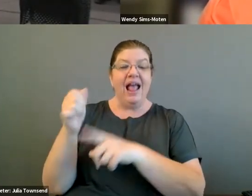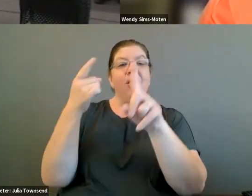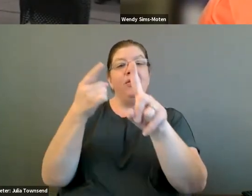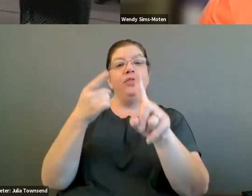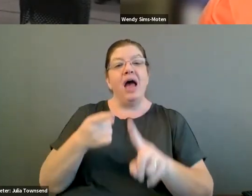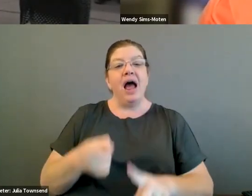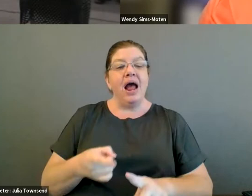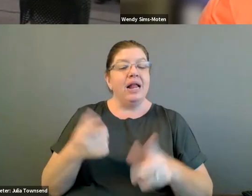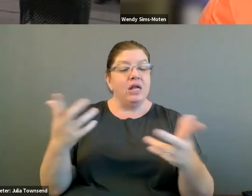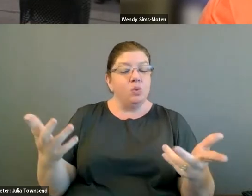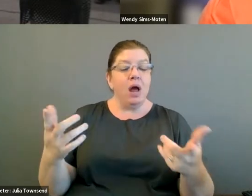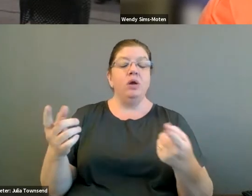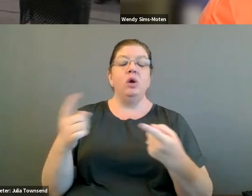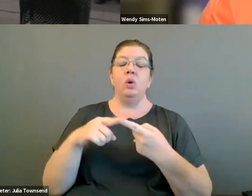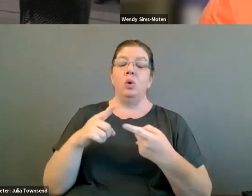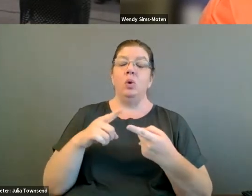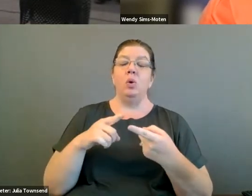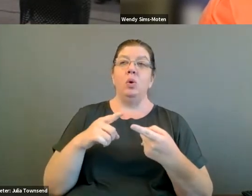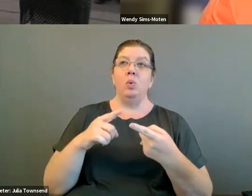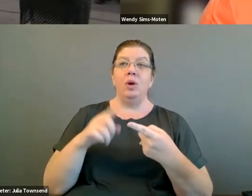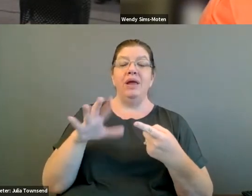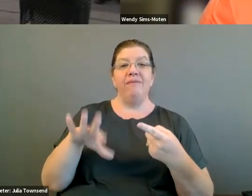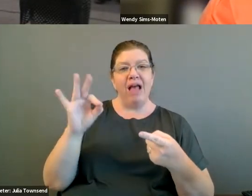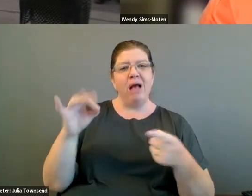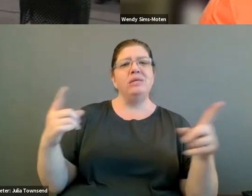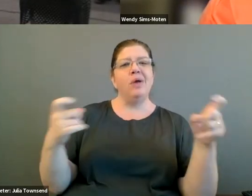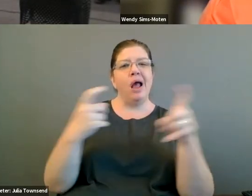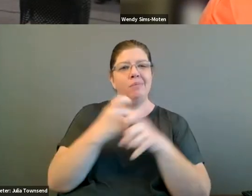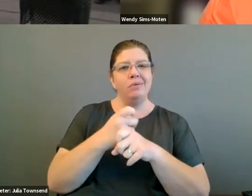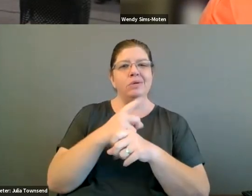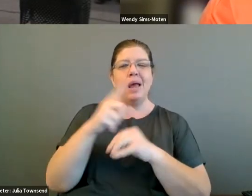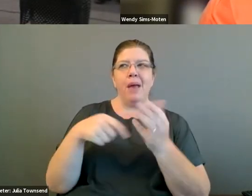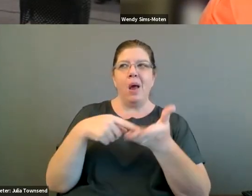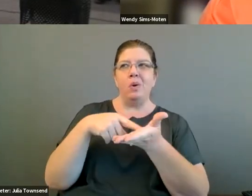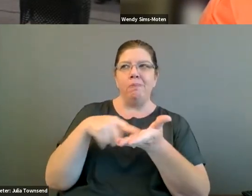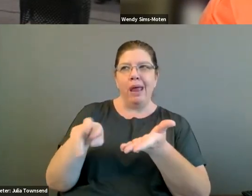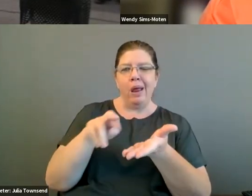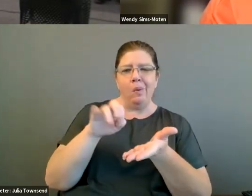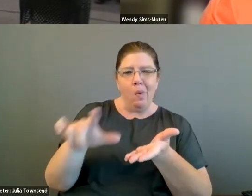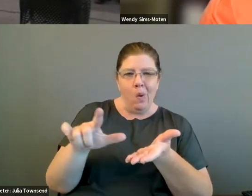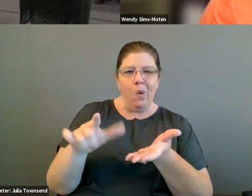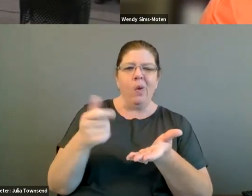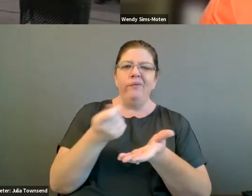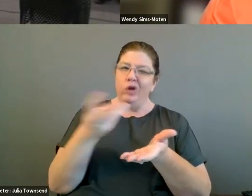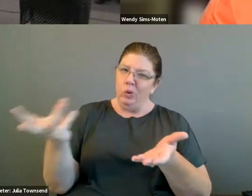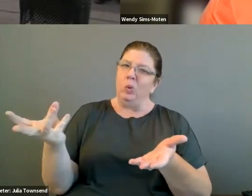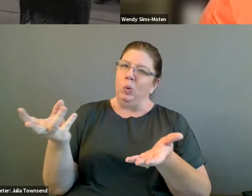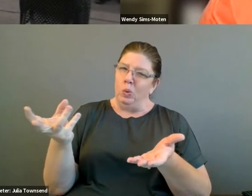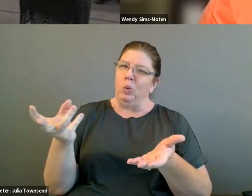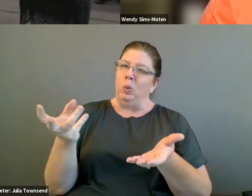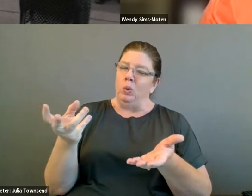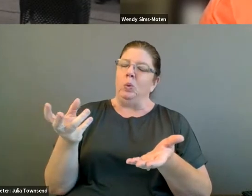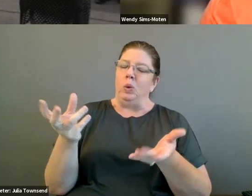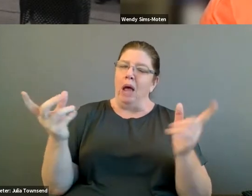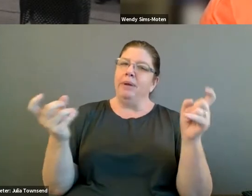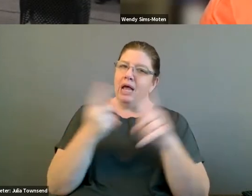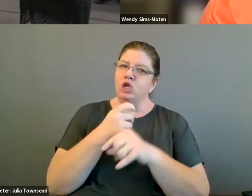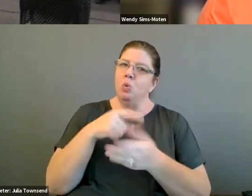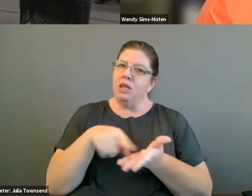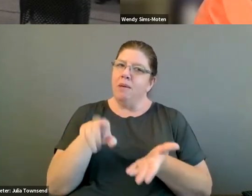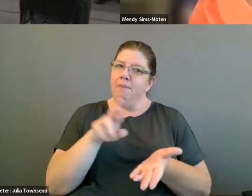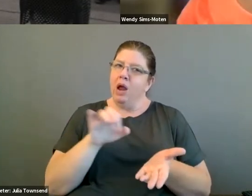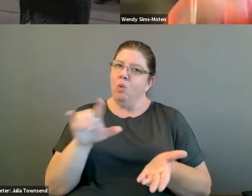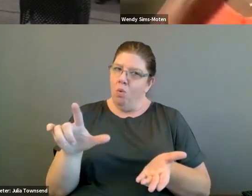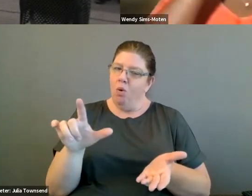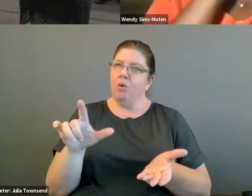that we did find some complications around payroll, quite a few complications around payroll,